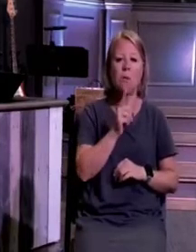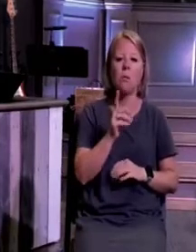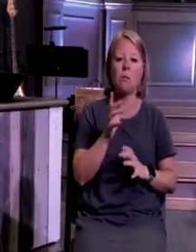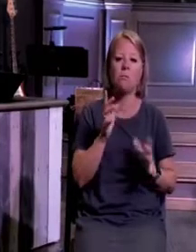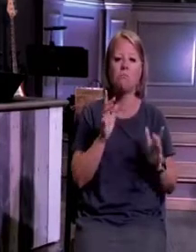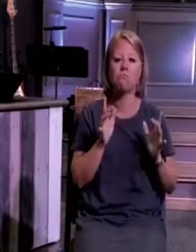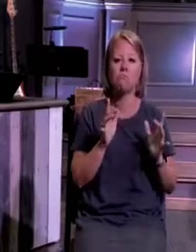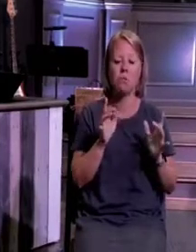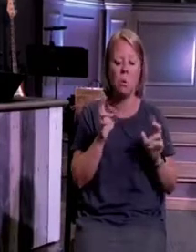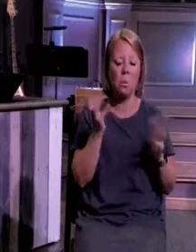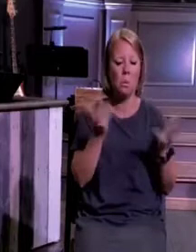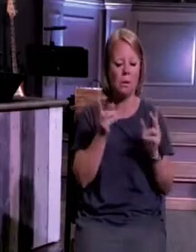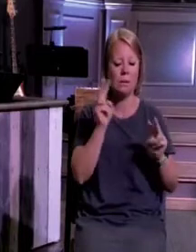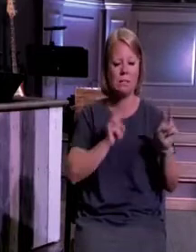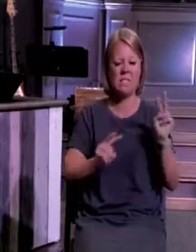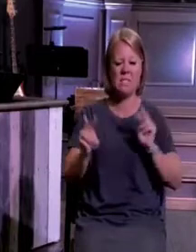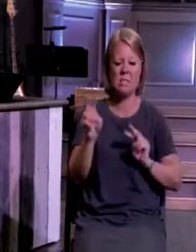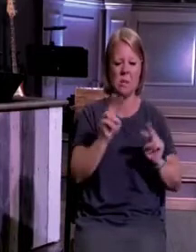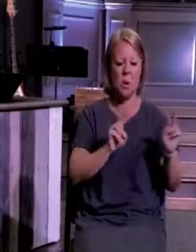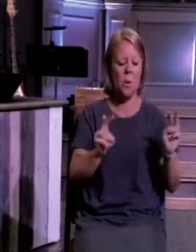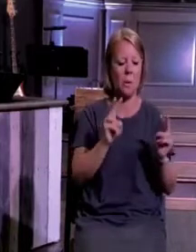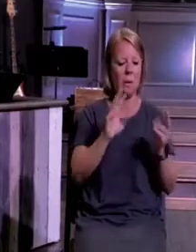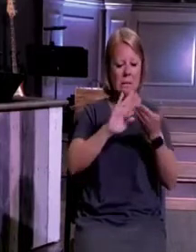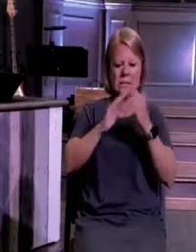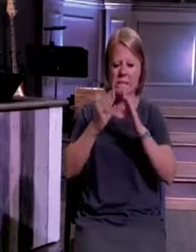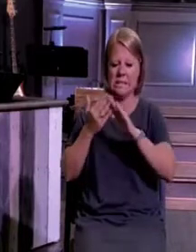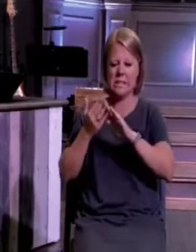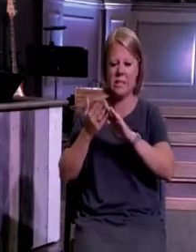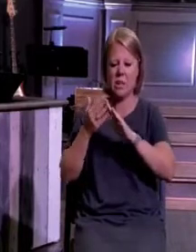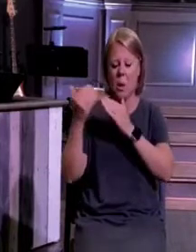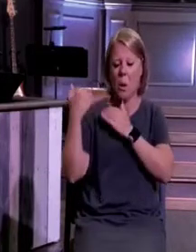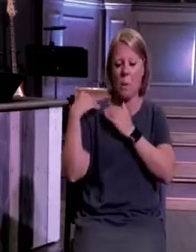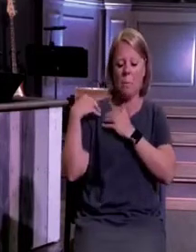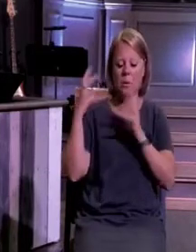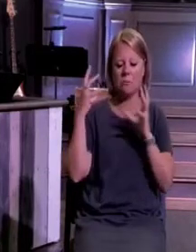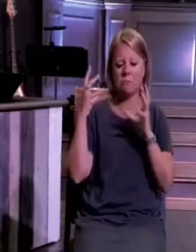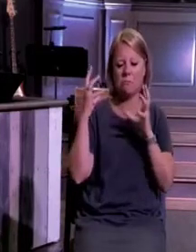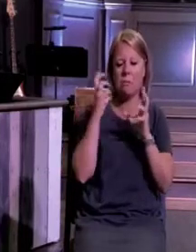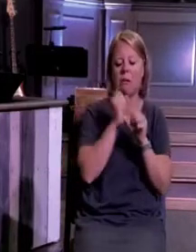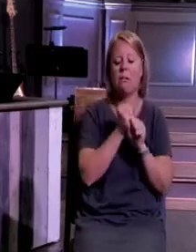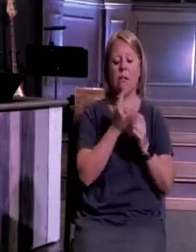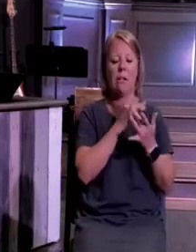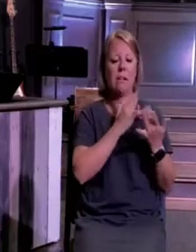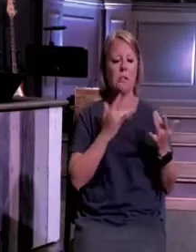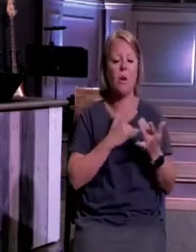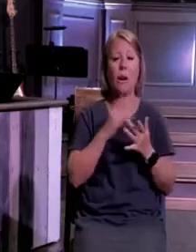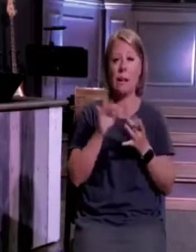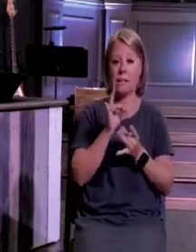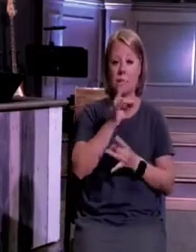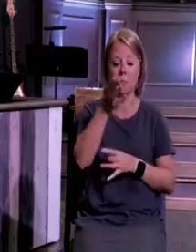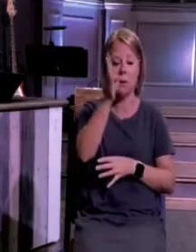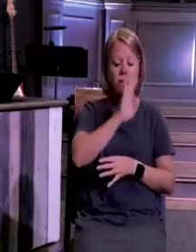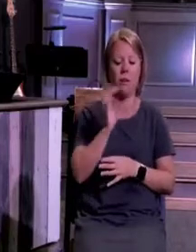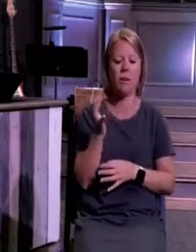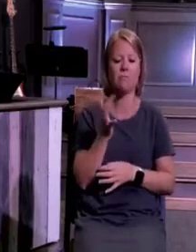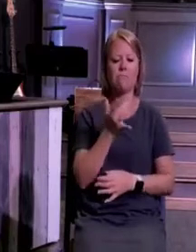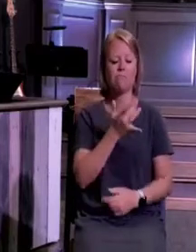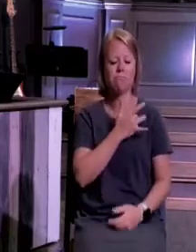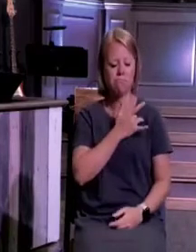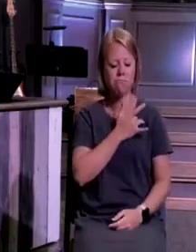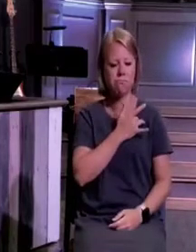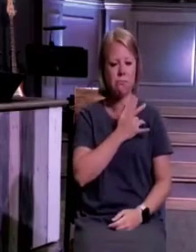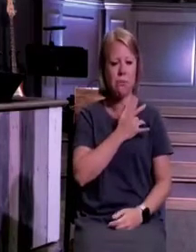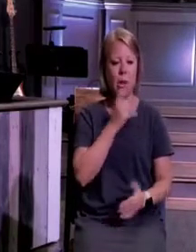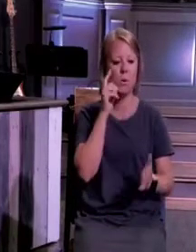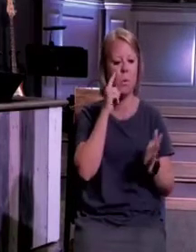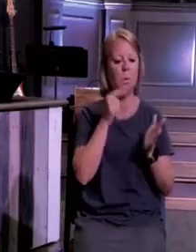he saw as a society. The burden captured his heart as the Spirit of God spoke to him. And you'll notice in